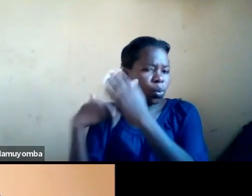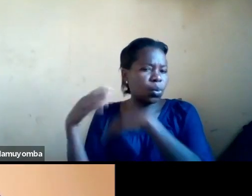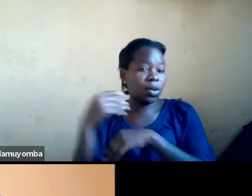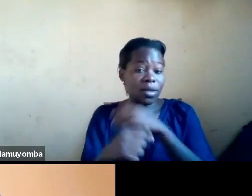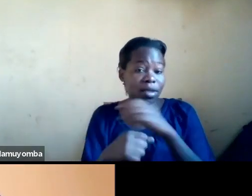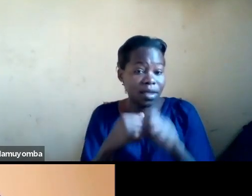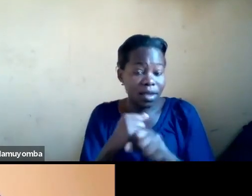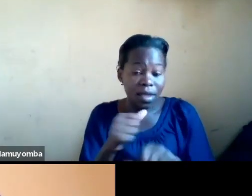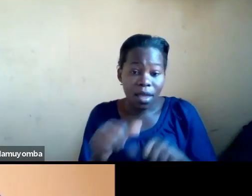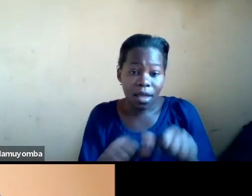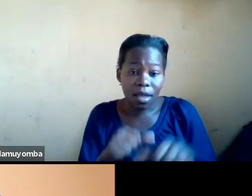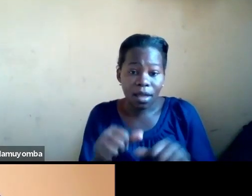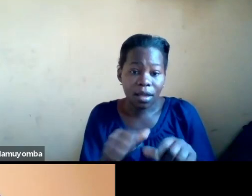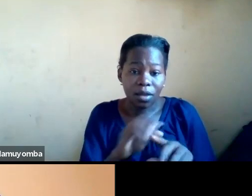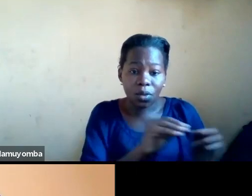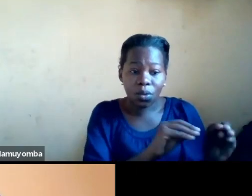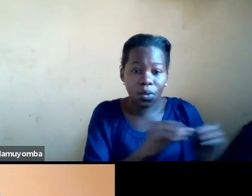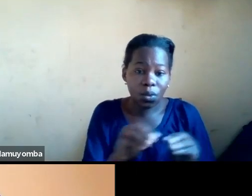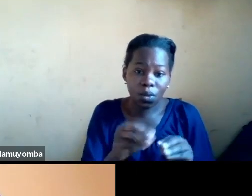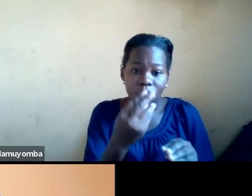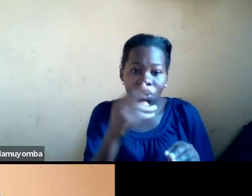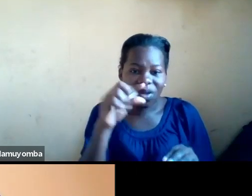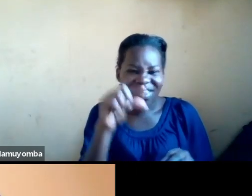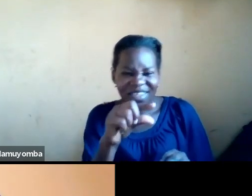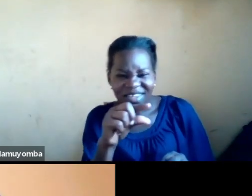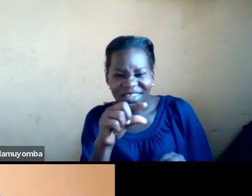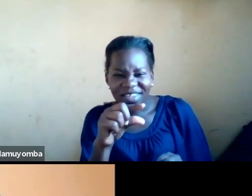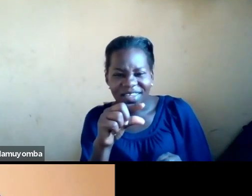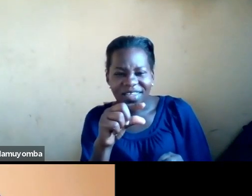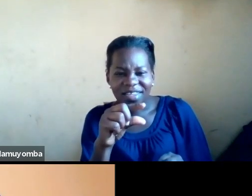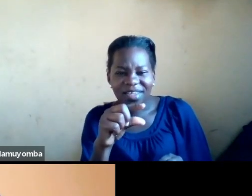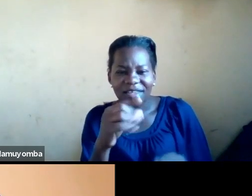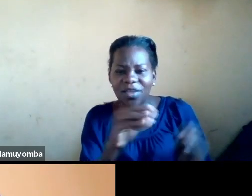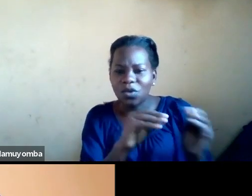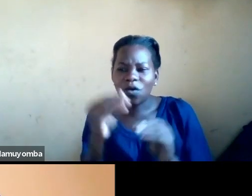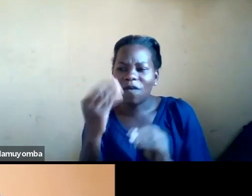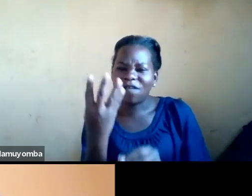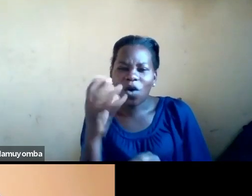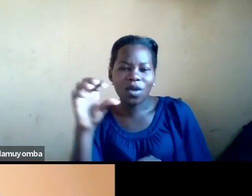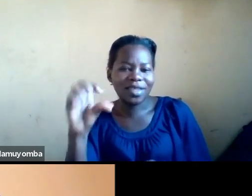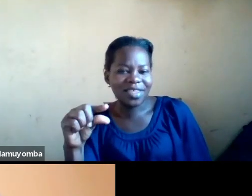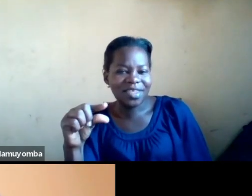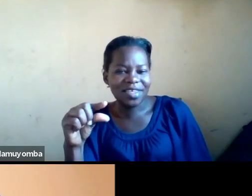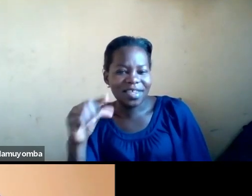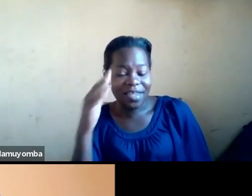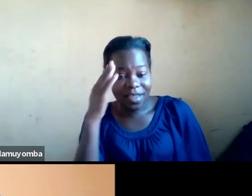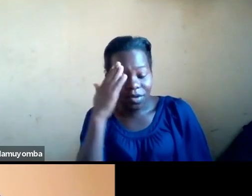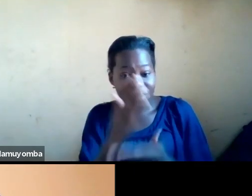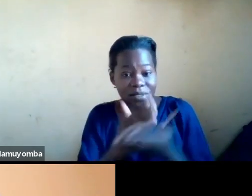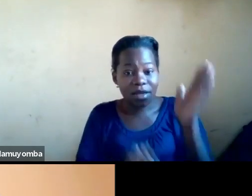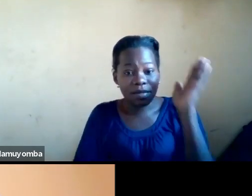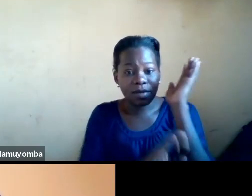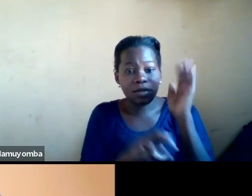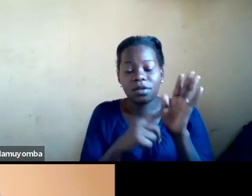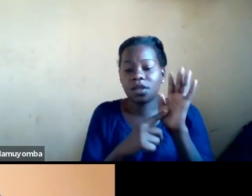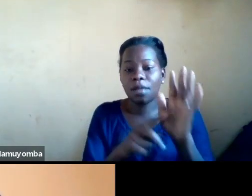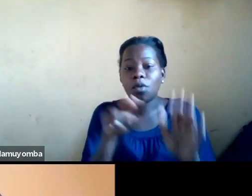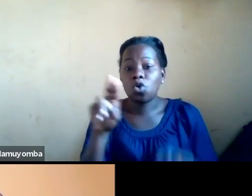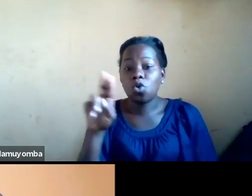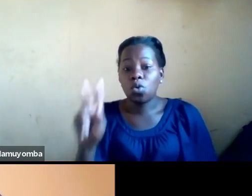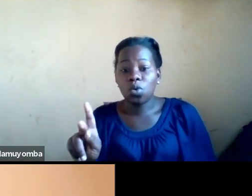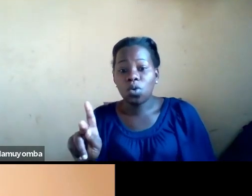about moving us from 2G to 4G. I know that some countries, like now in the UK, we're talking